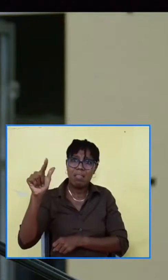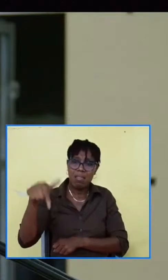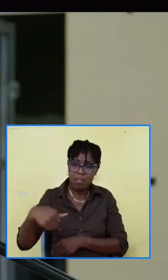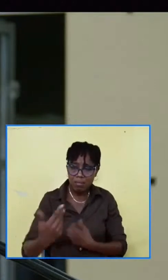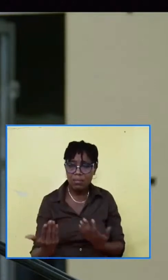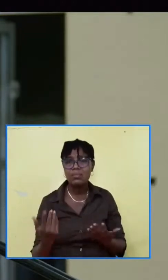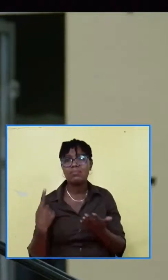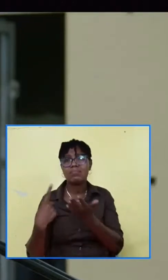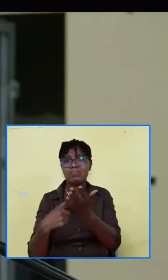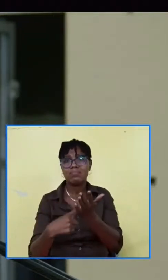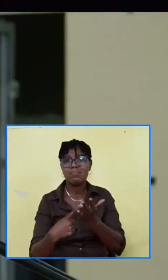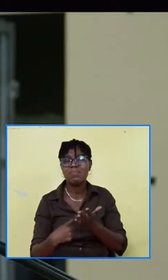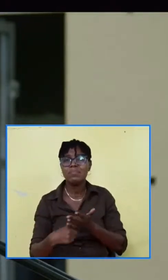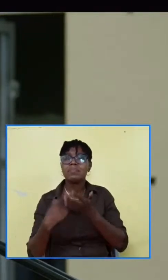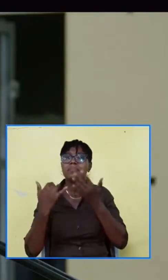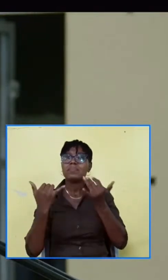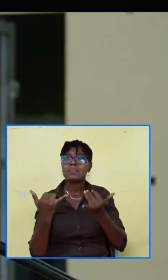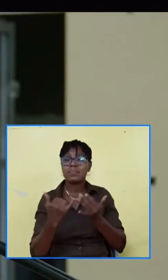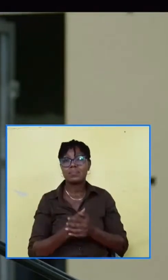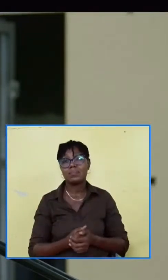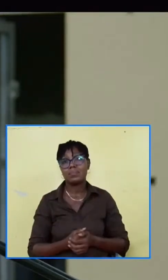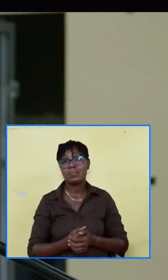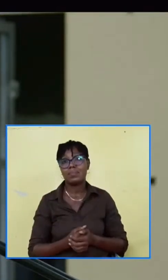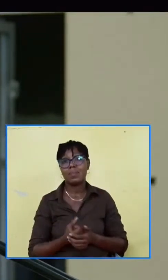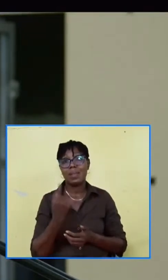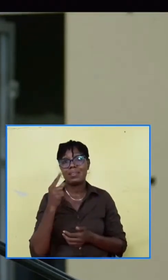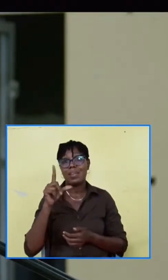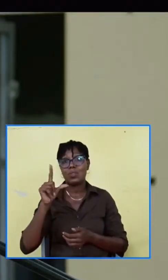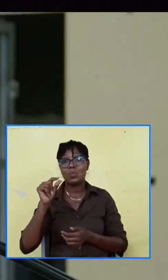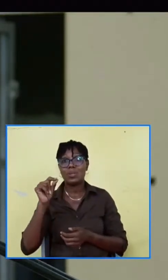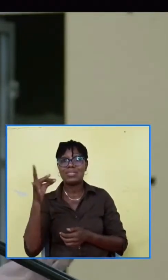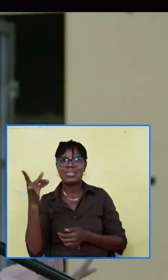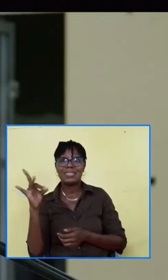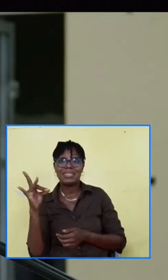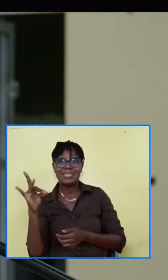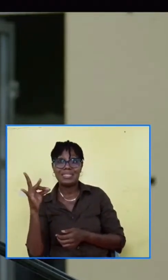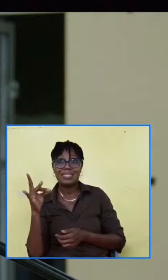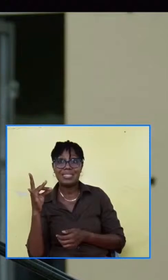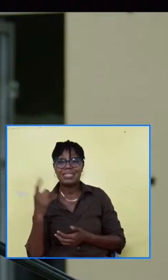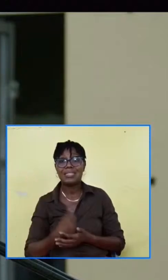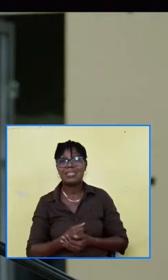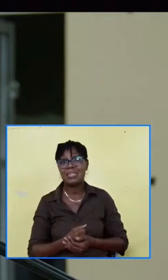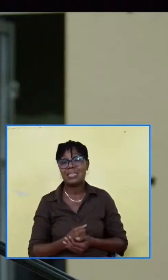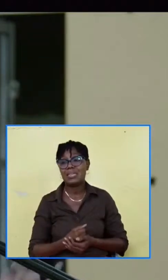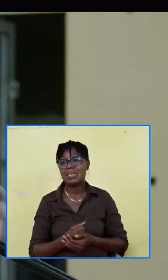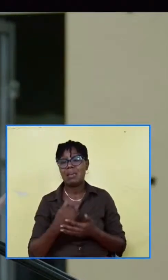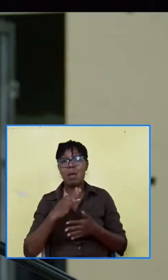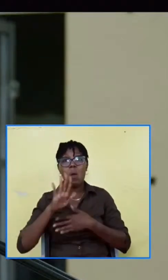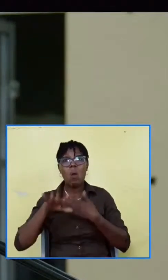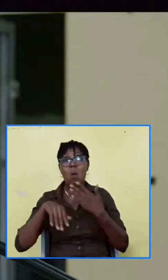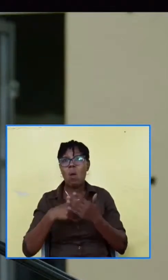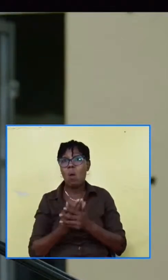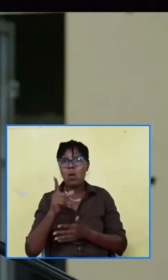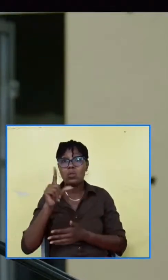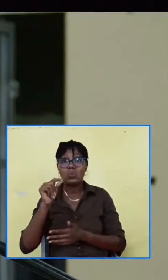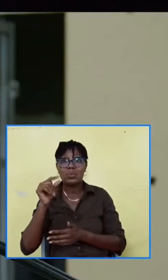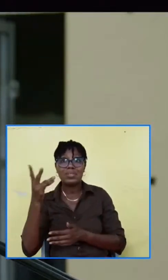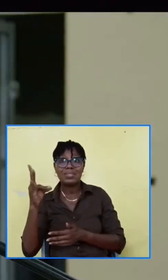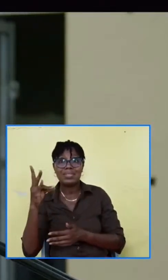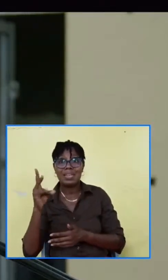fact, when the current party went in power in 2018, I thought I was going to fix. I threw away all my NIS notes from 2017 and